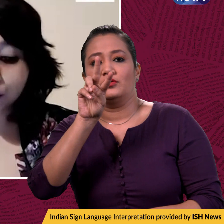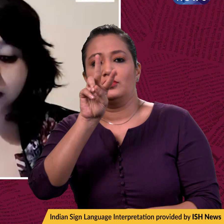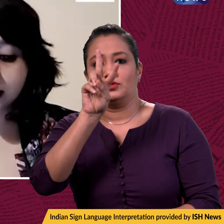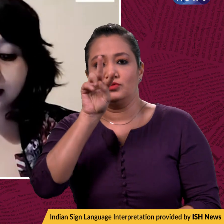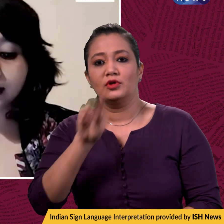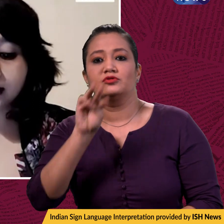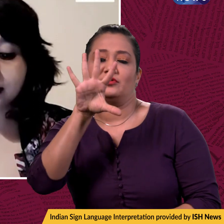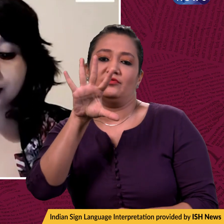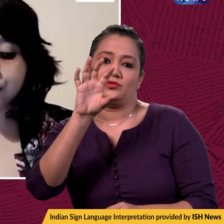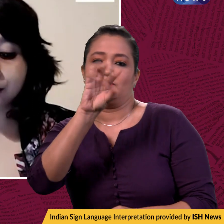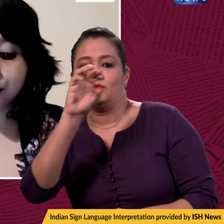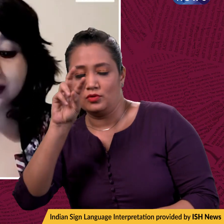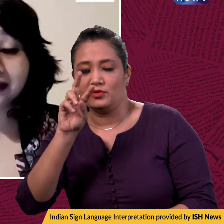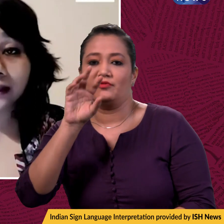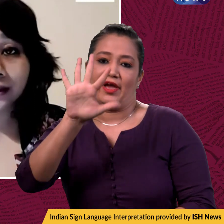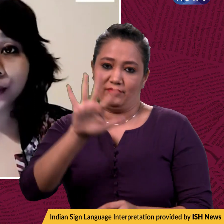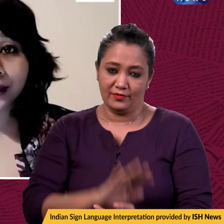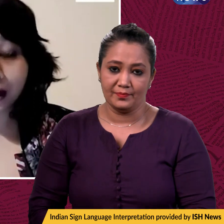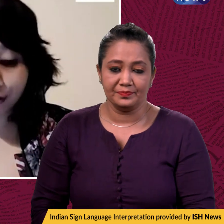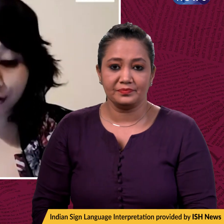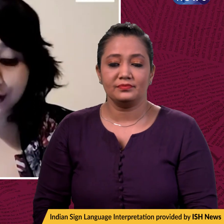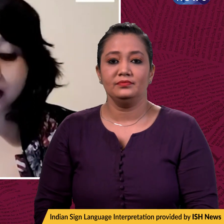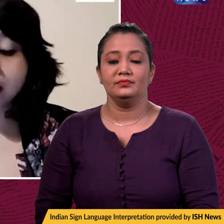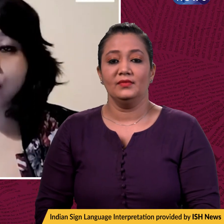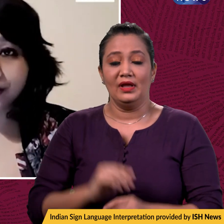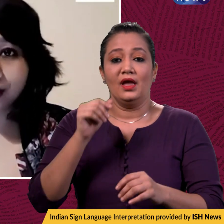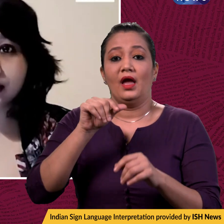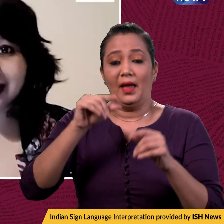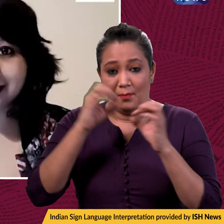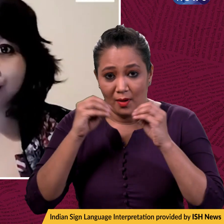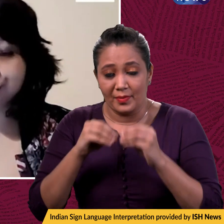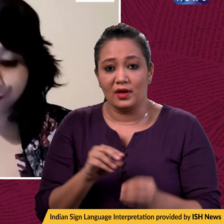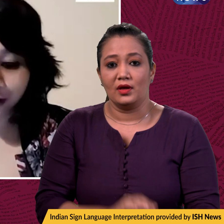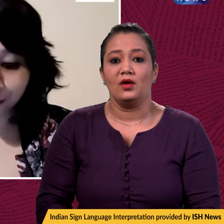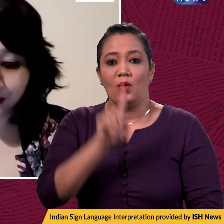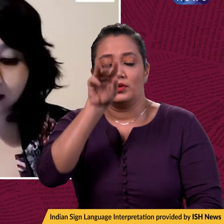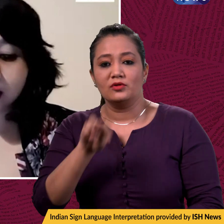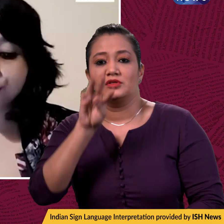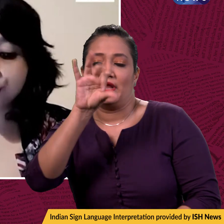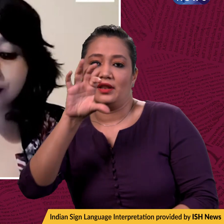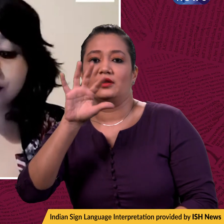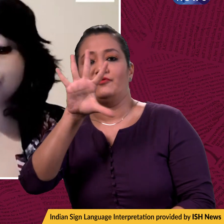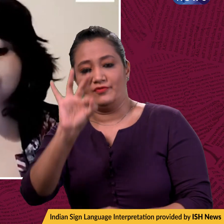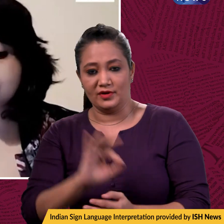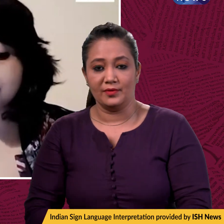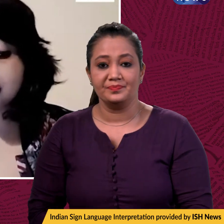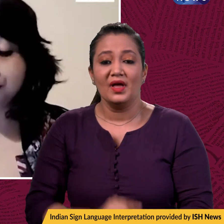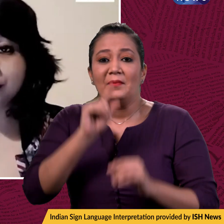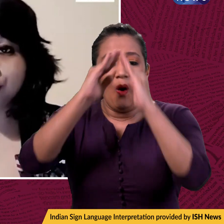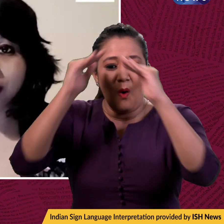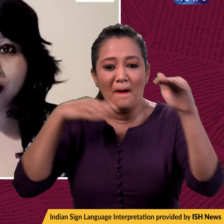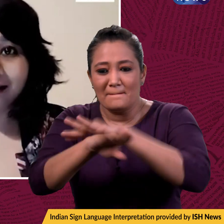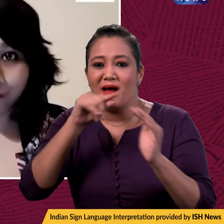rupees. In Mumbai, a 19 kg commercial gas cylinder will now cost 1,950 rupees. The prices of